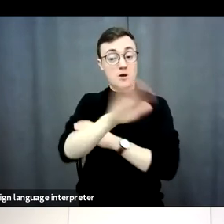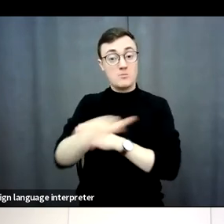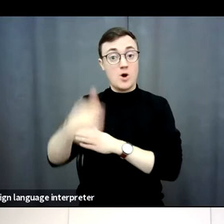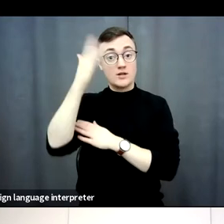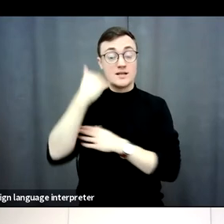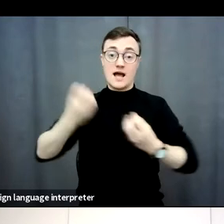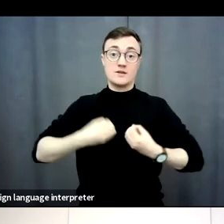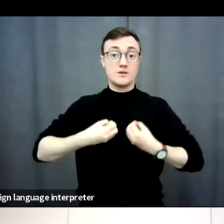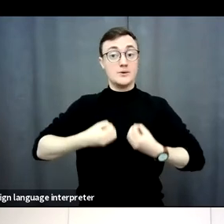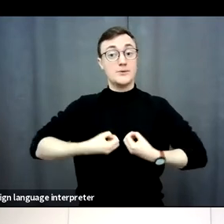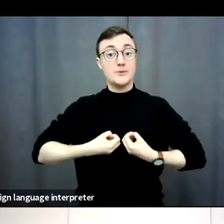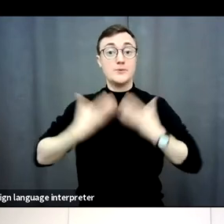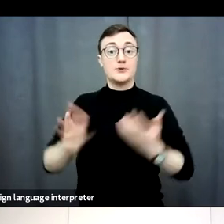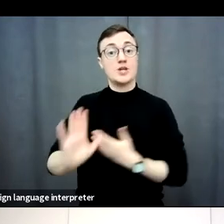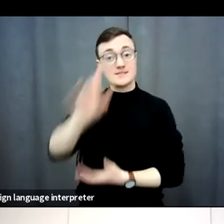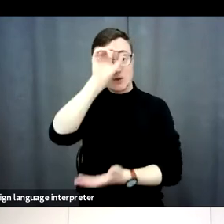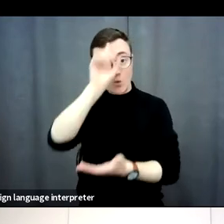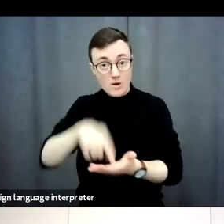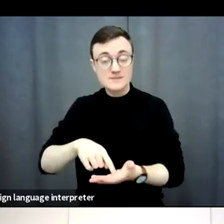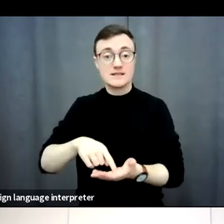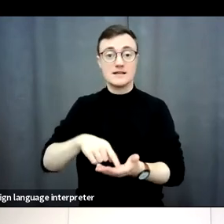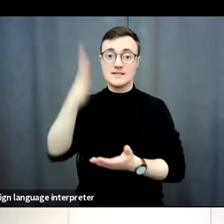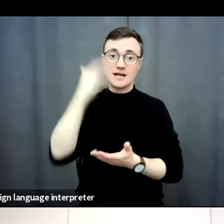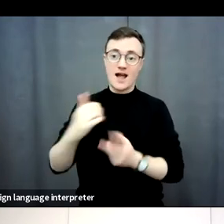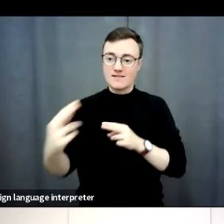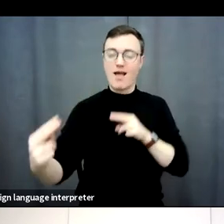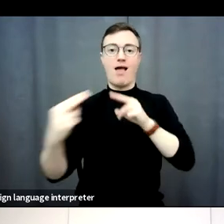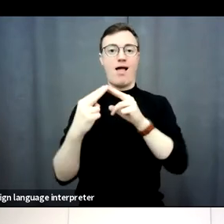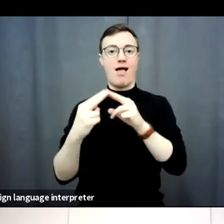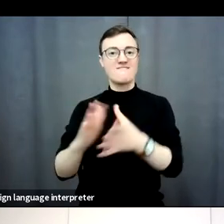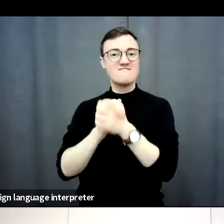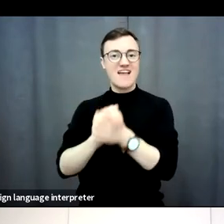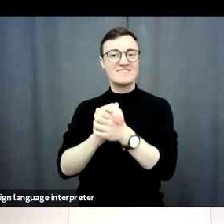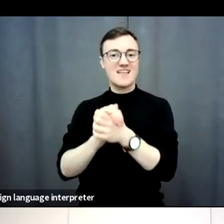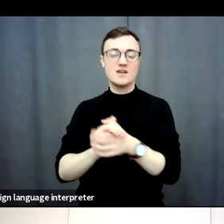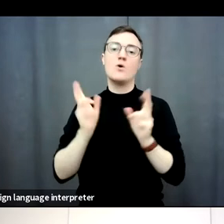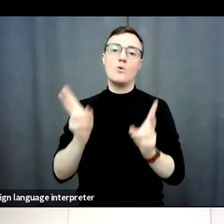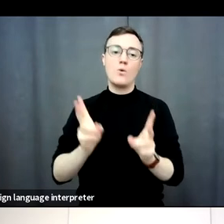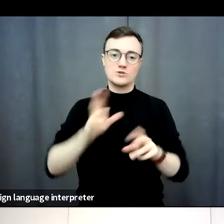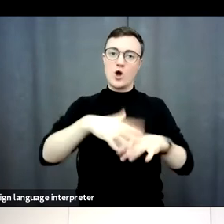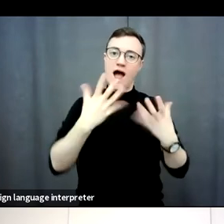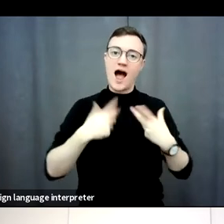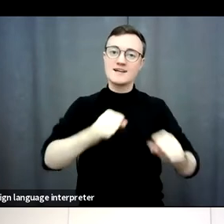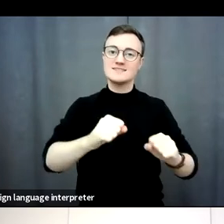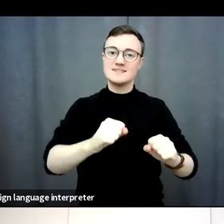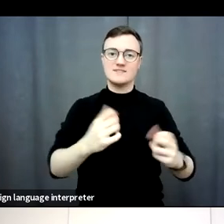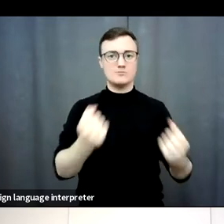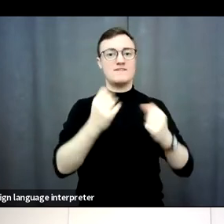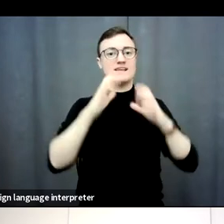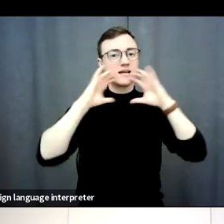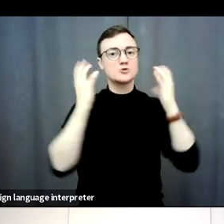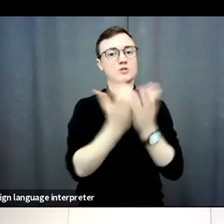views, to make friends, and to be active on different social arenas, and can contribute